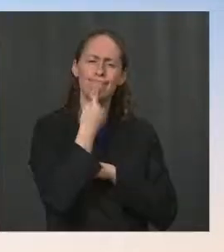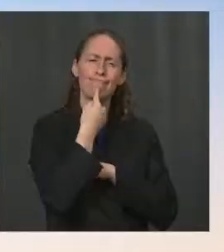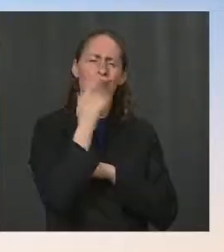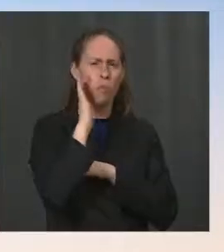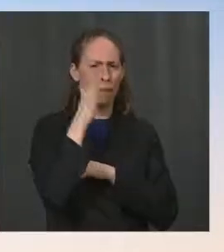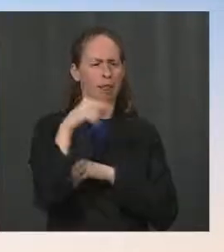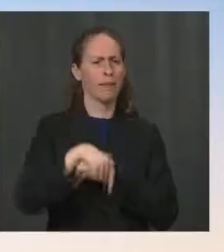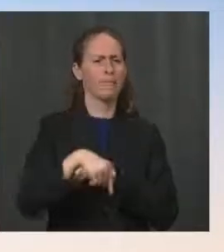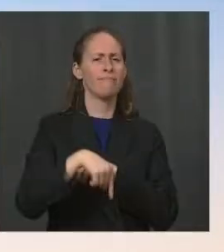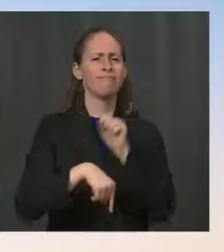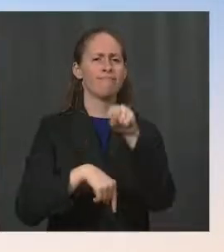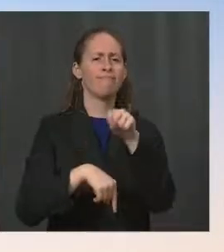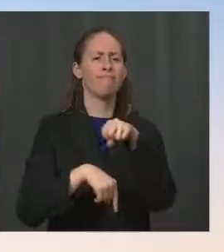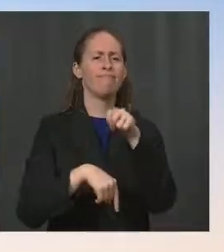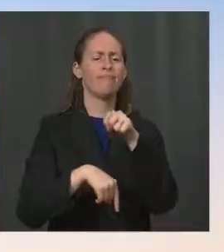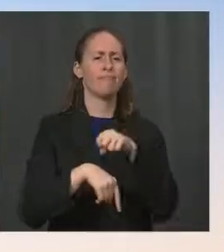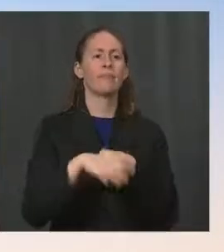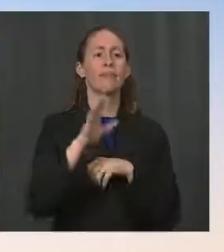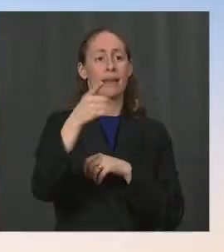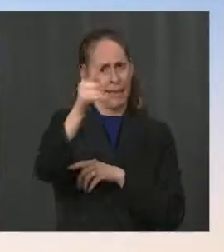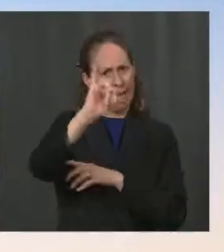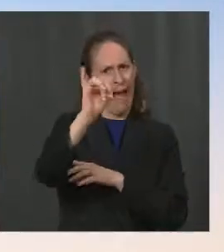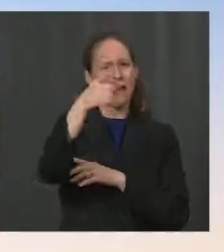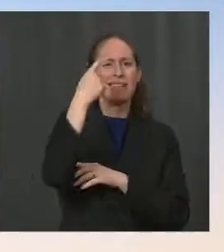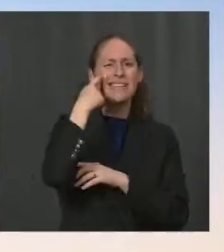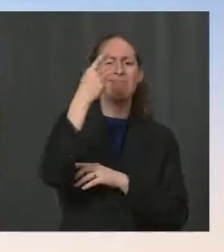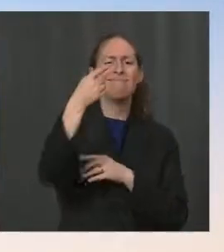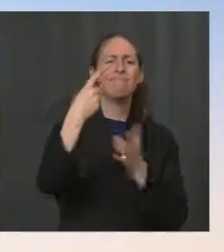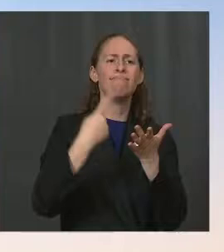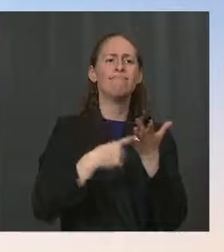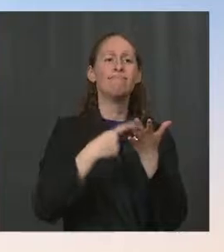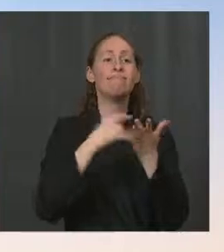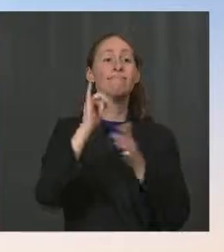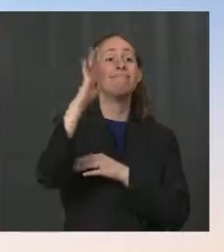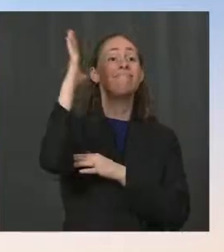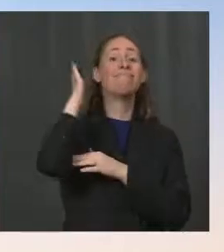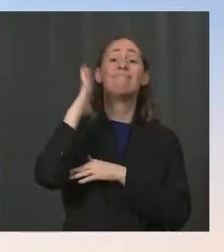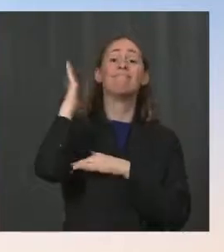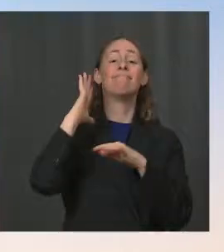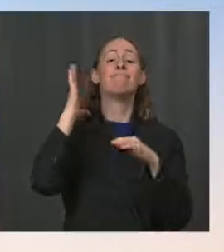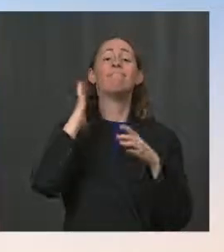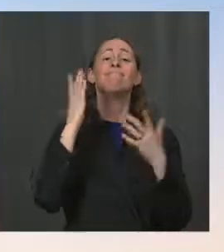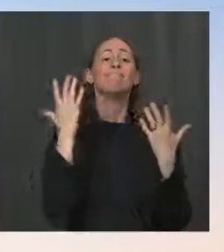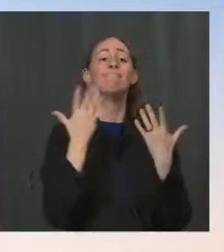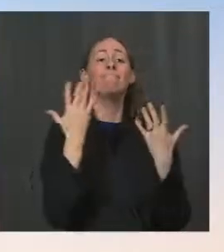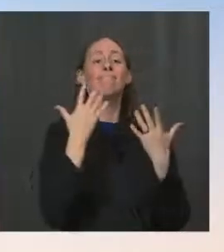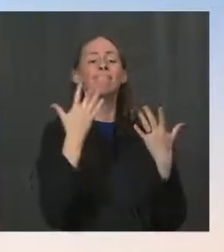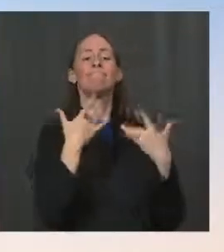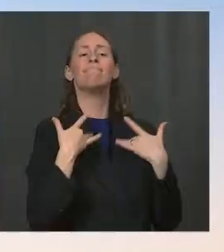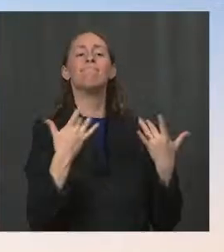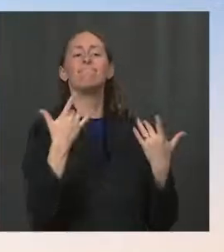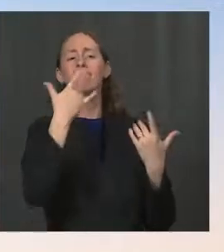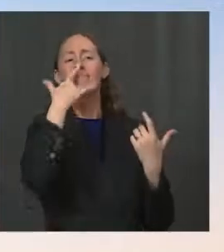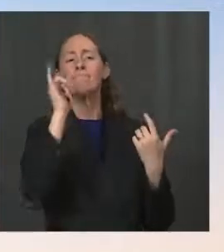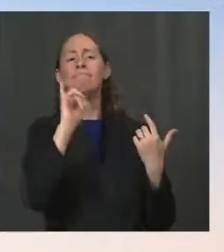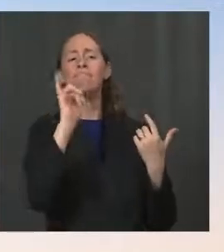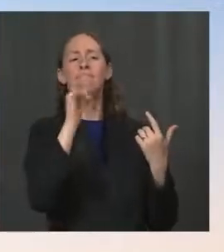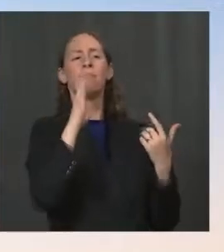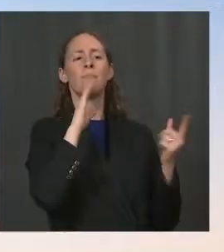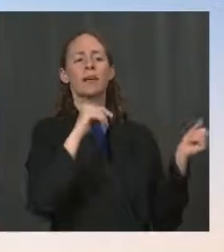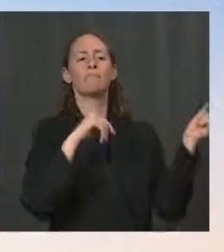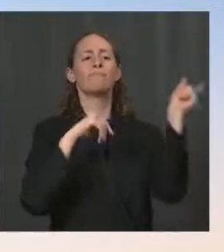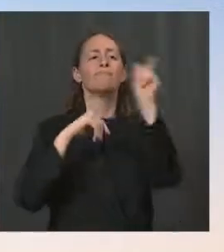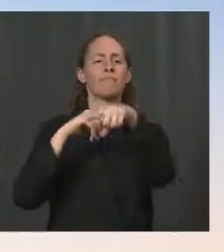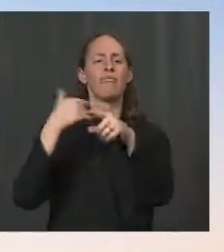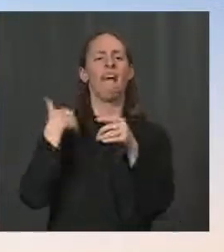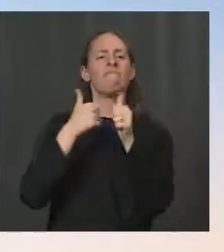many individuals, as you noted, who have not been through that process, and they have gone to lily pad countries as that process has been completed. It doesn't